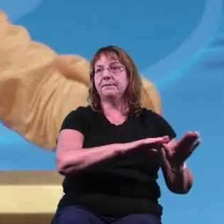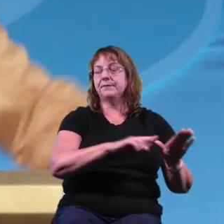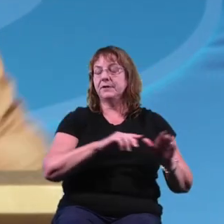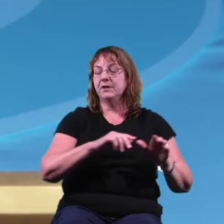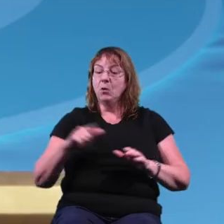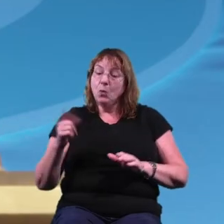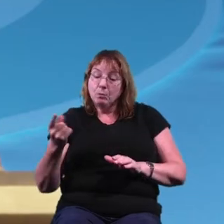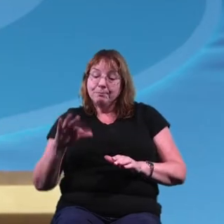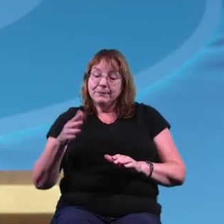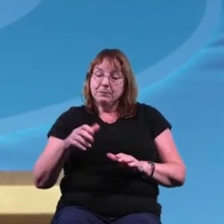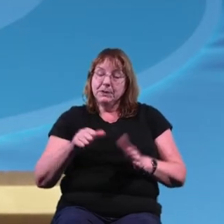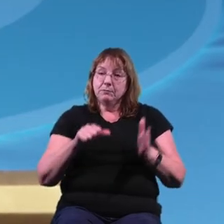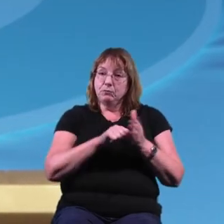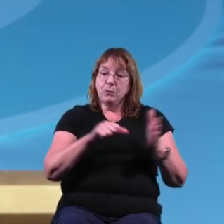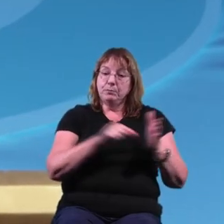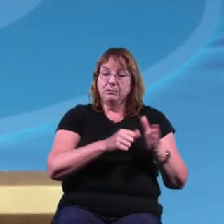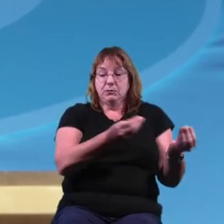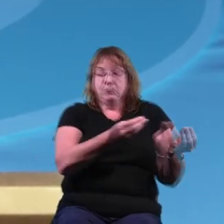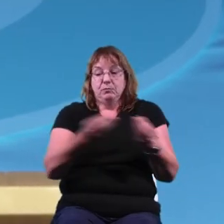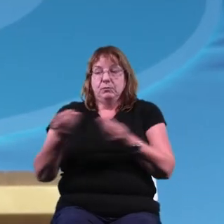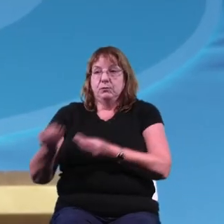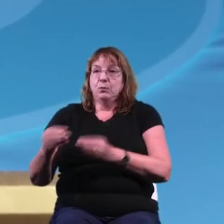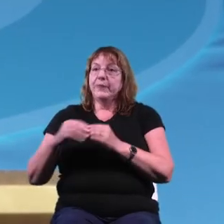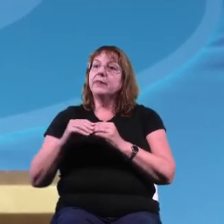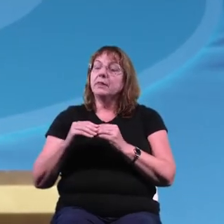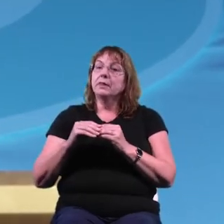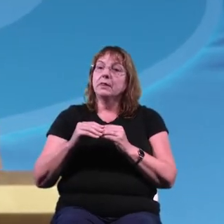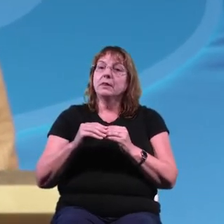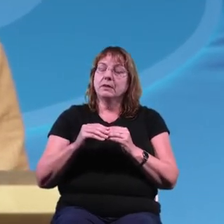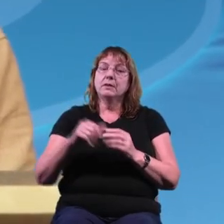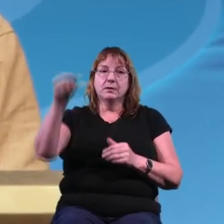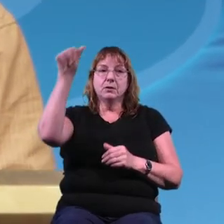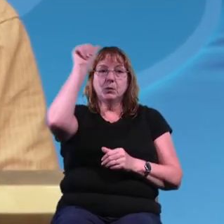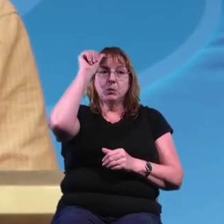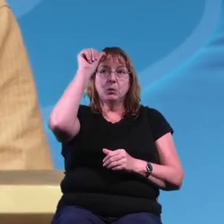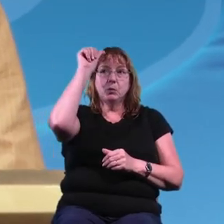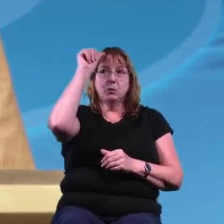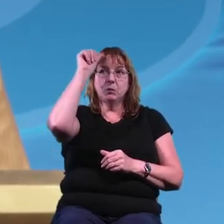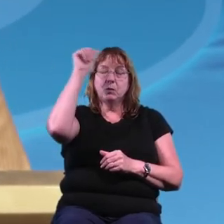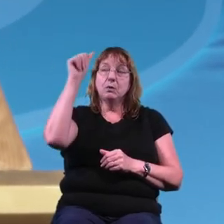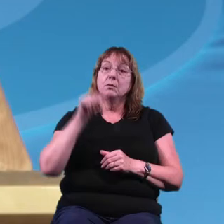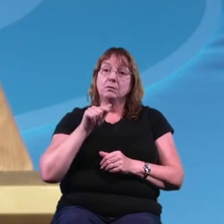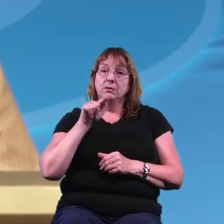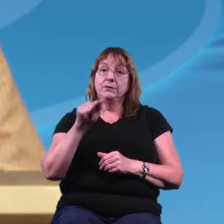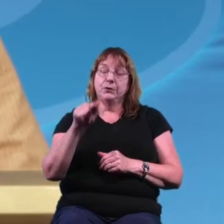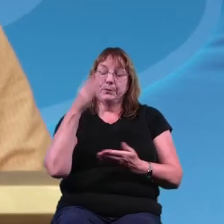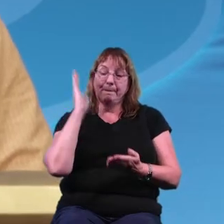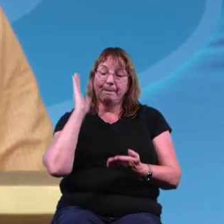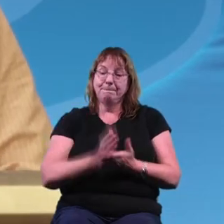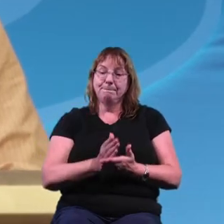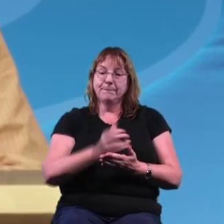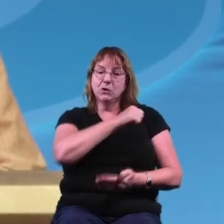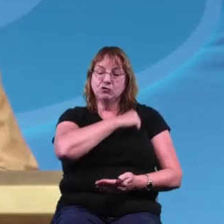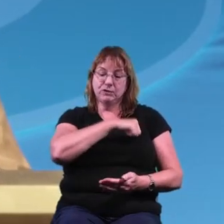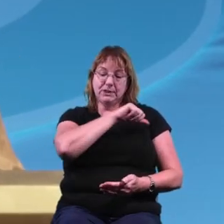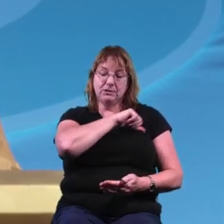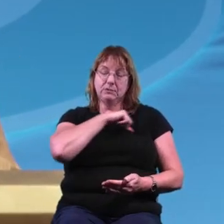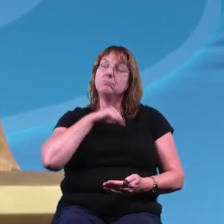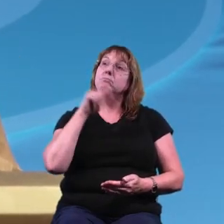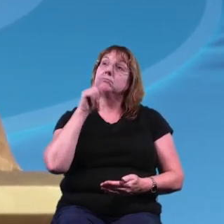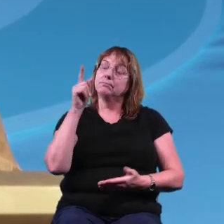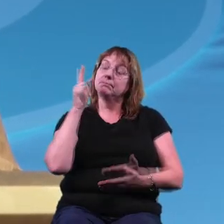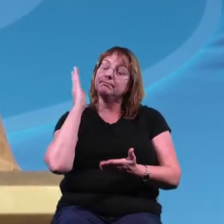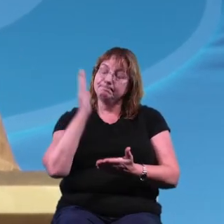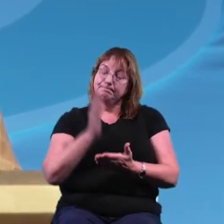problems perhaps you've brought with you. But I know this. If you're a Christian, then you are safe within God's